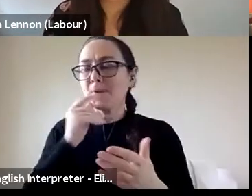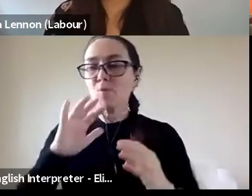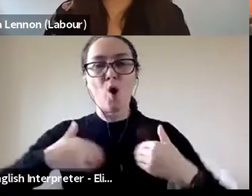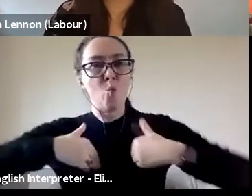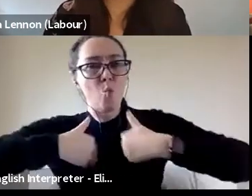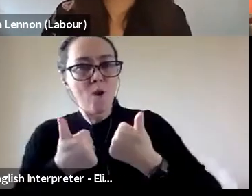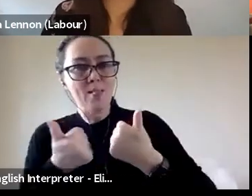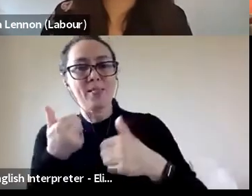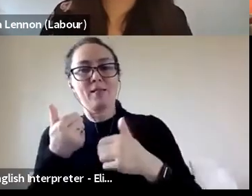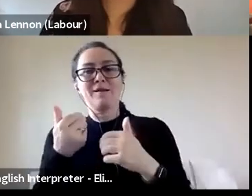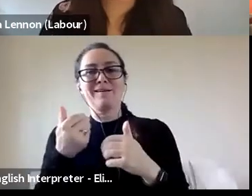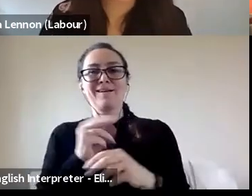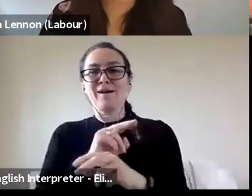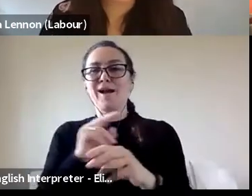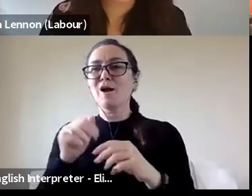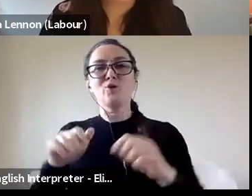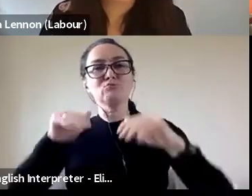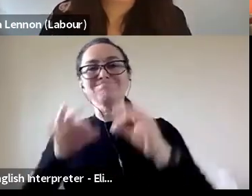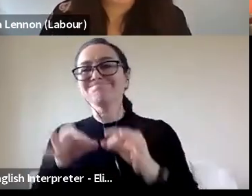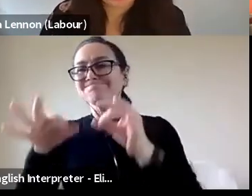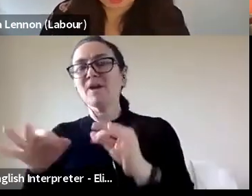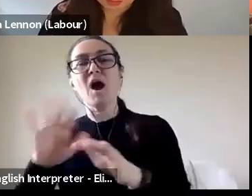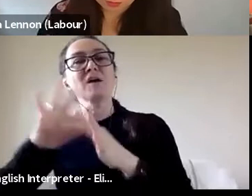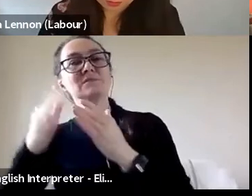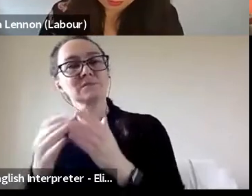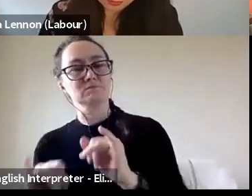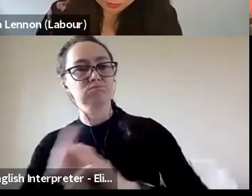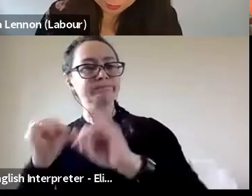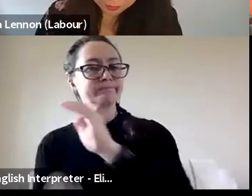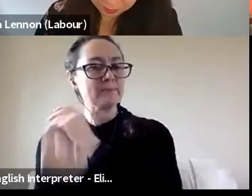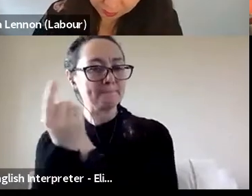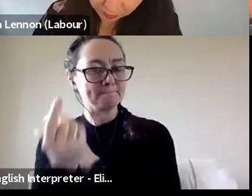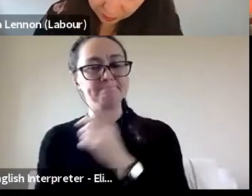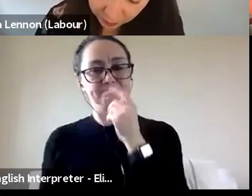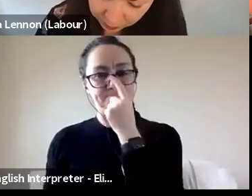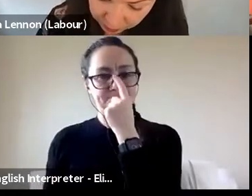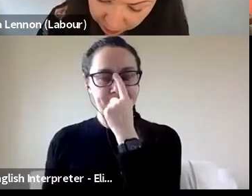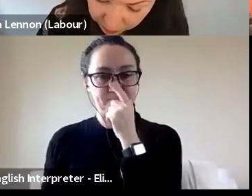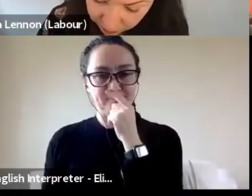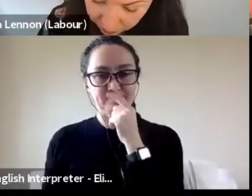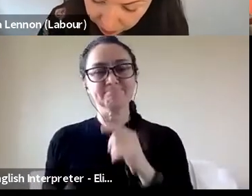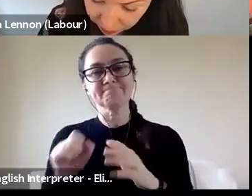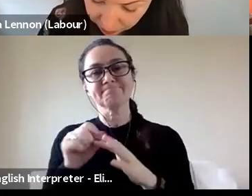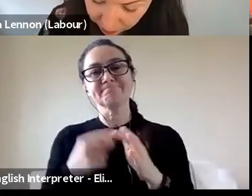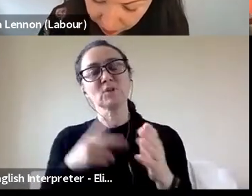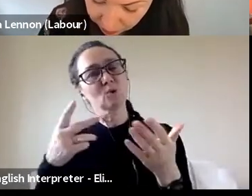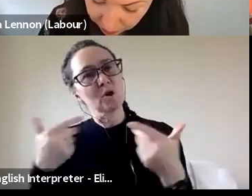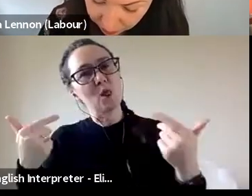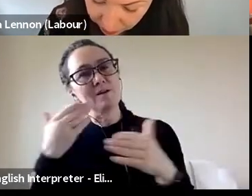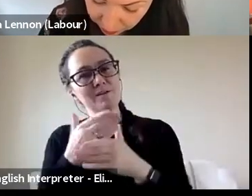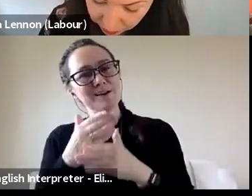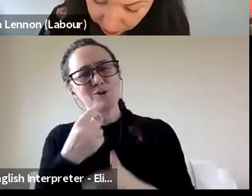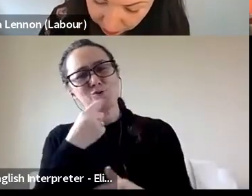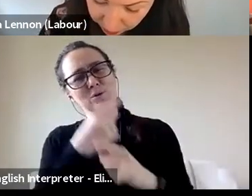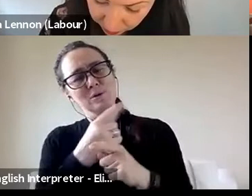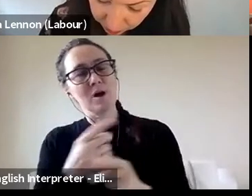important. Thank you. Karen Lindsay, so, yeah, lots of action there, but another review. Do we need